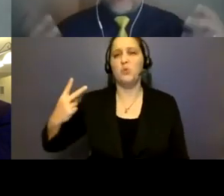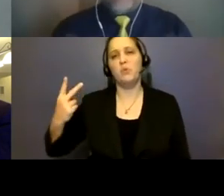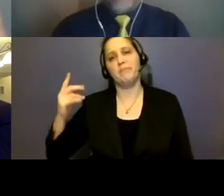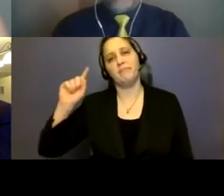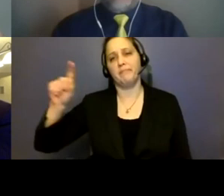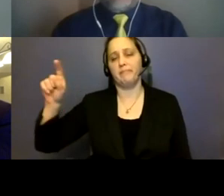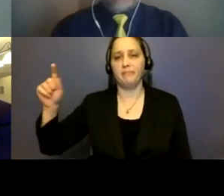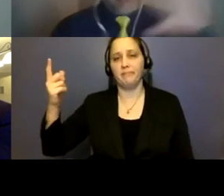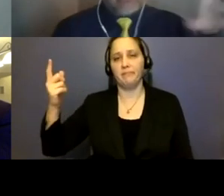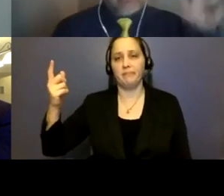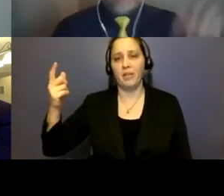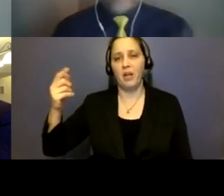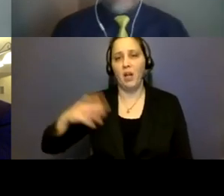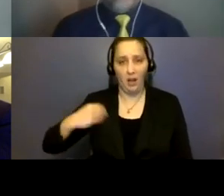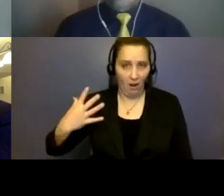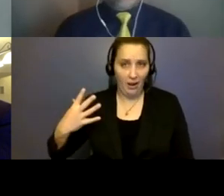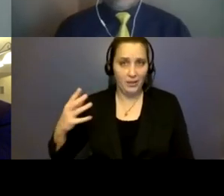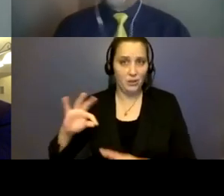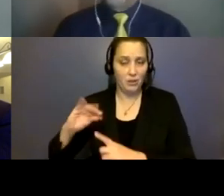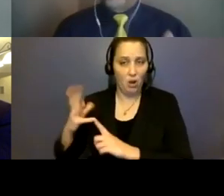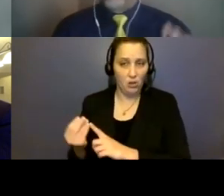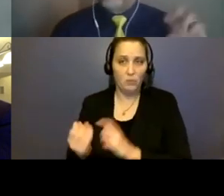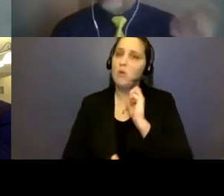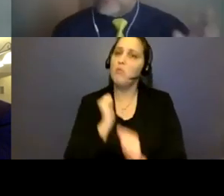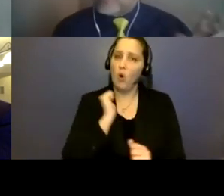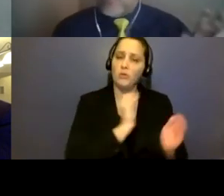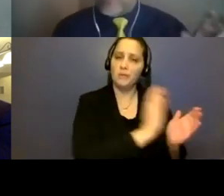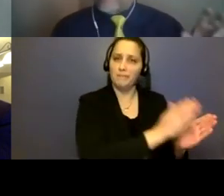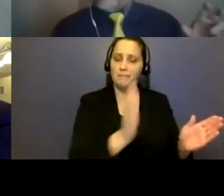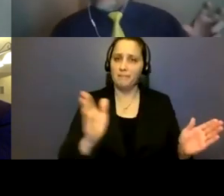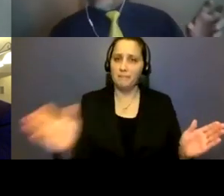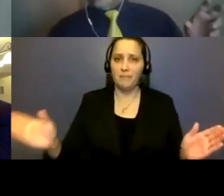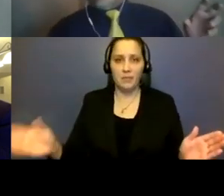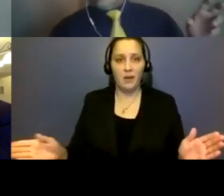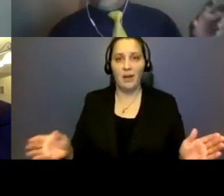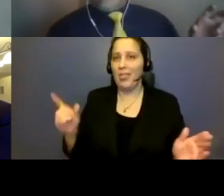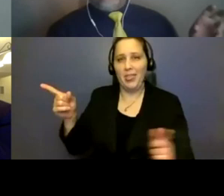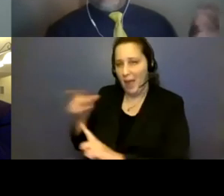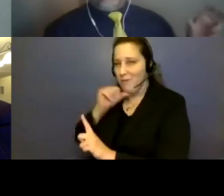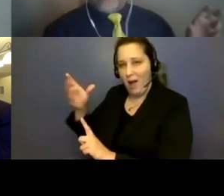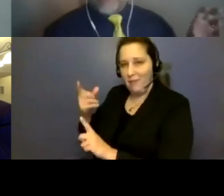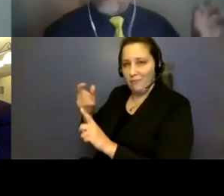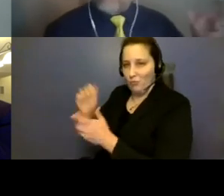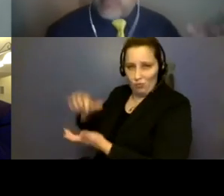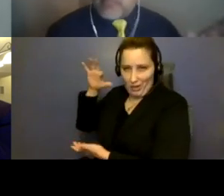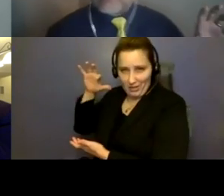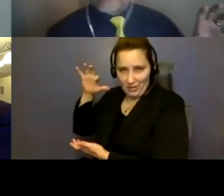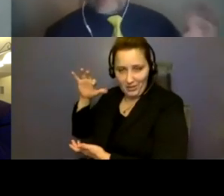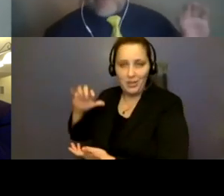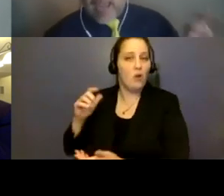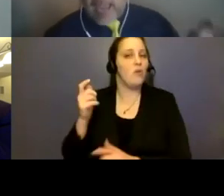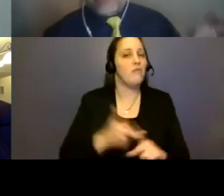other, of the Caucasian culture, but I noticed they were not from Wall Street. They were from places